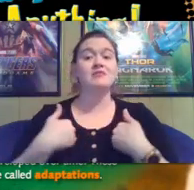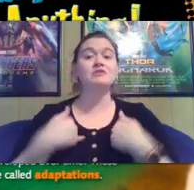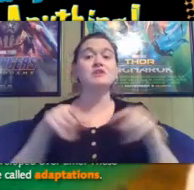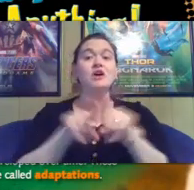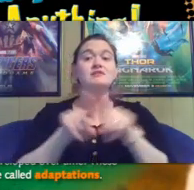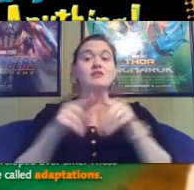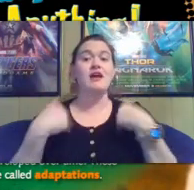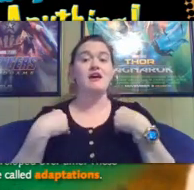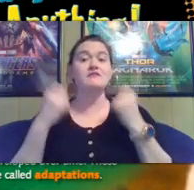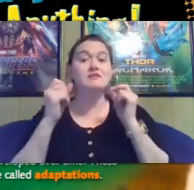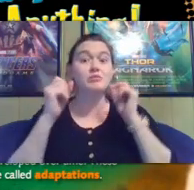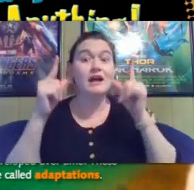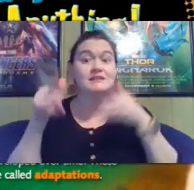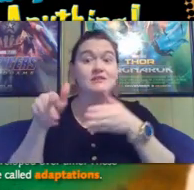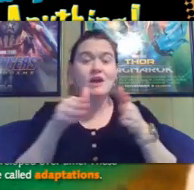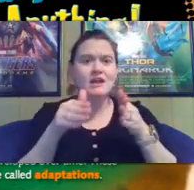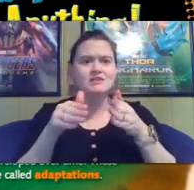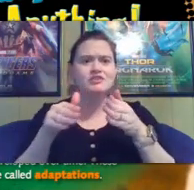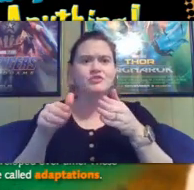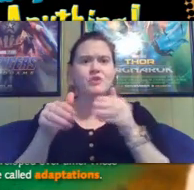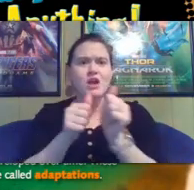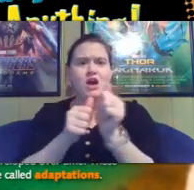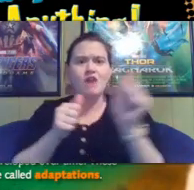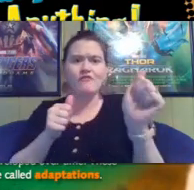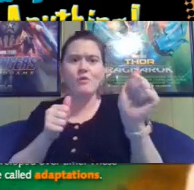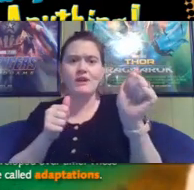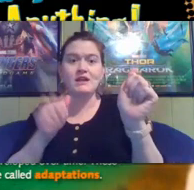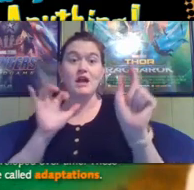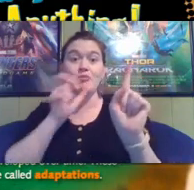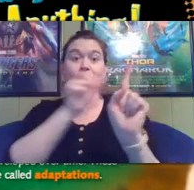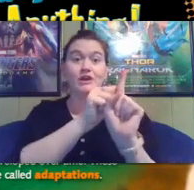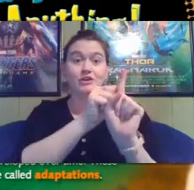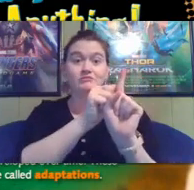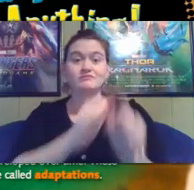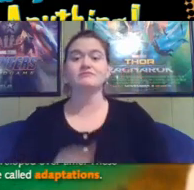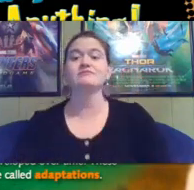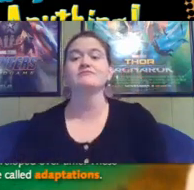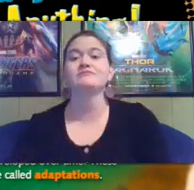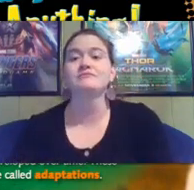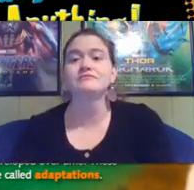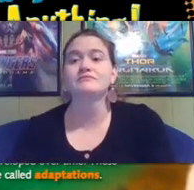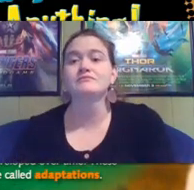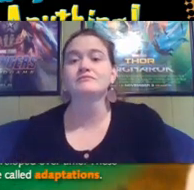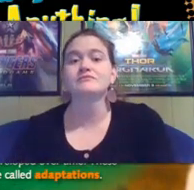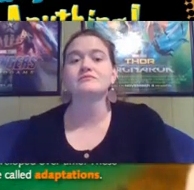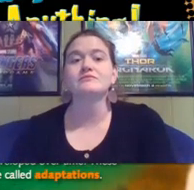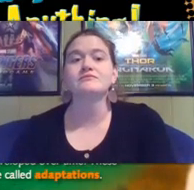Some animals also have surprising ways to avoid a predator.